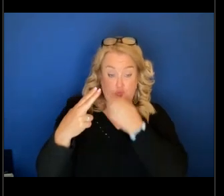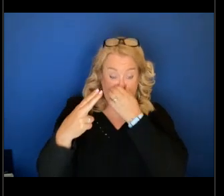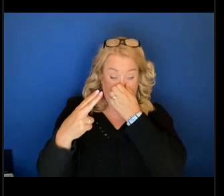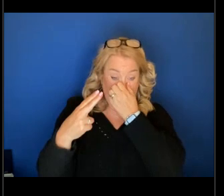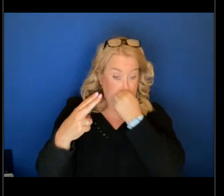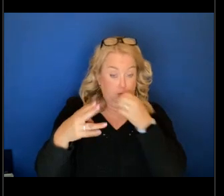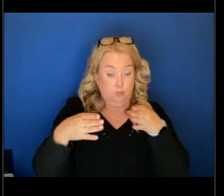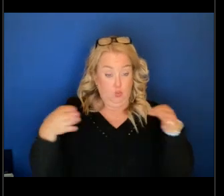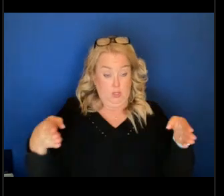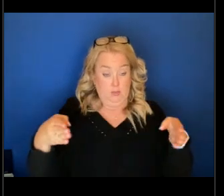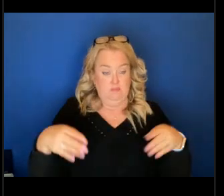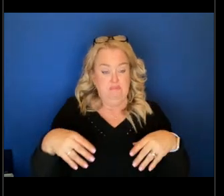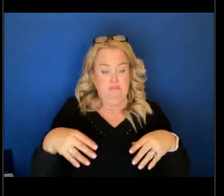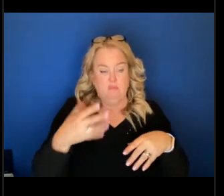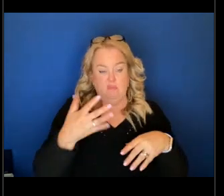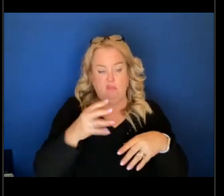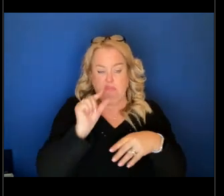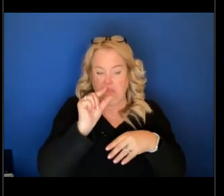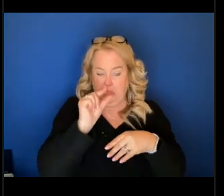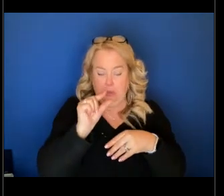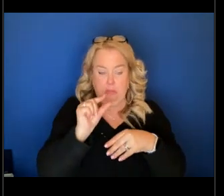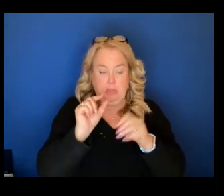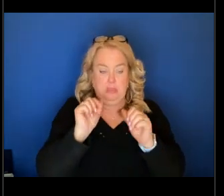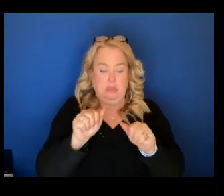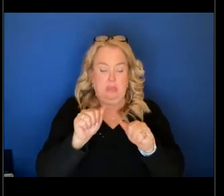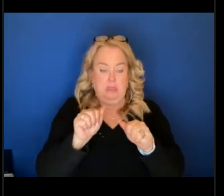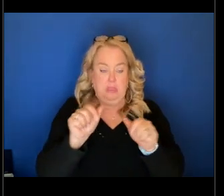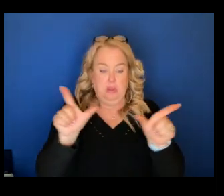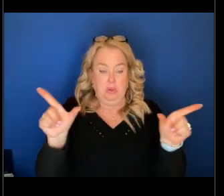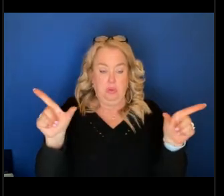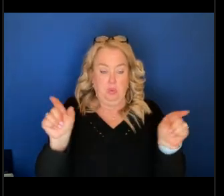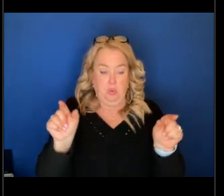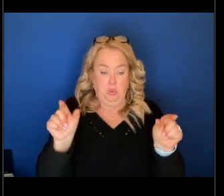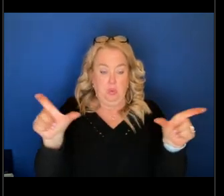width by a nominal or small amount.